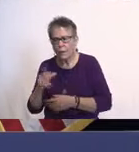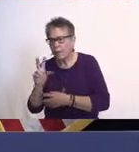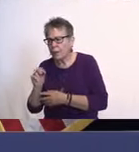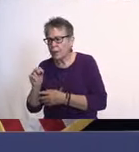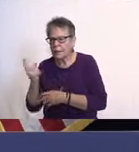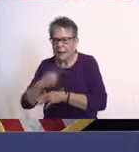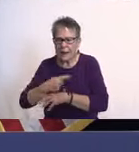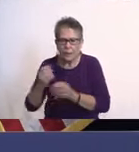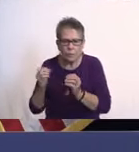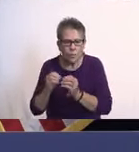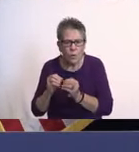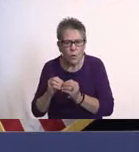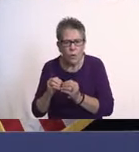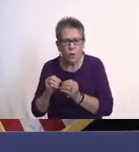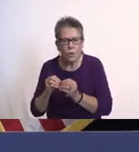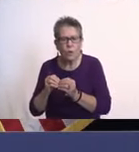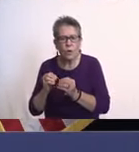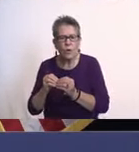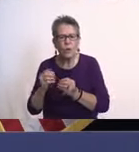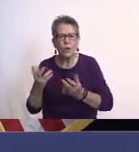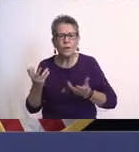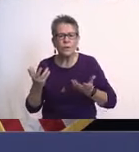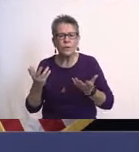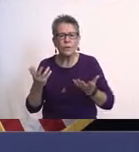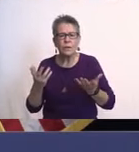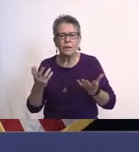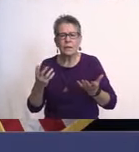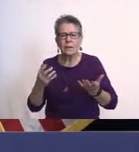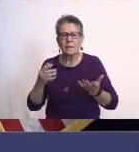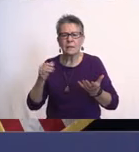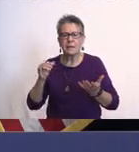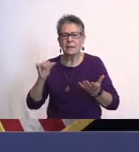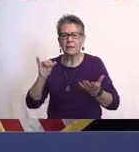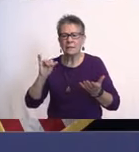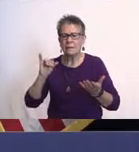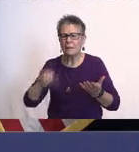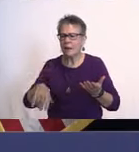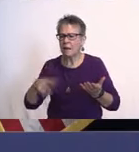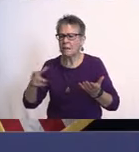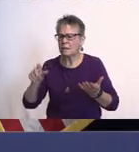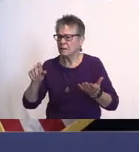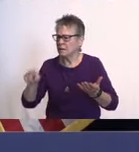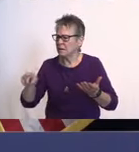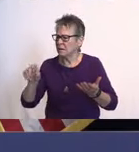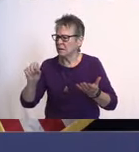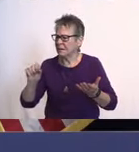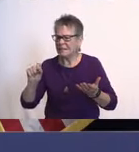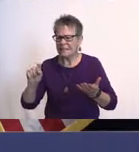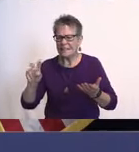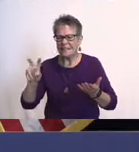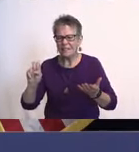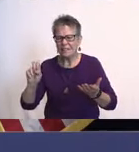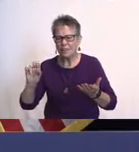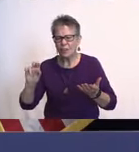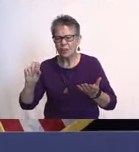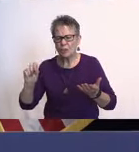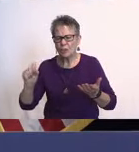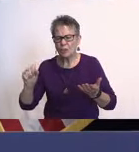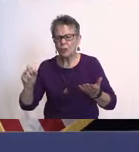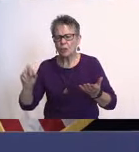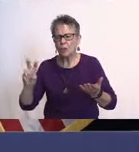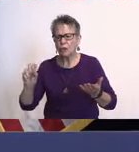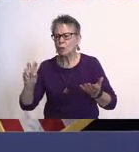Commission? I missed the first one. Will New Jersey follow New York City and offer free COVID